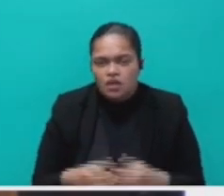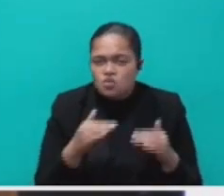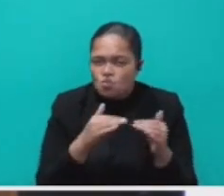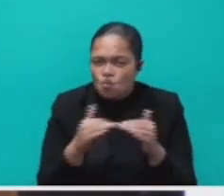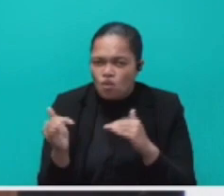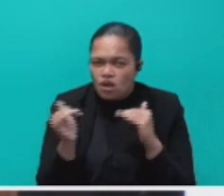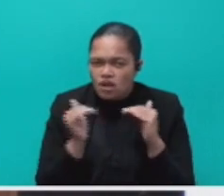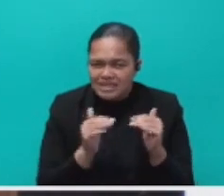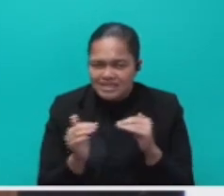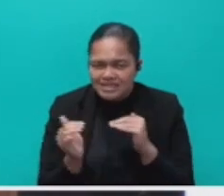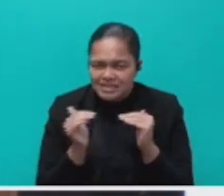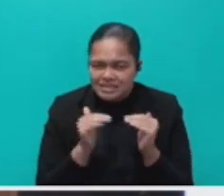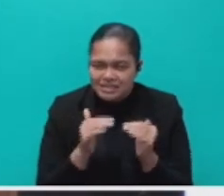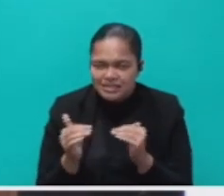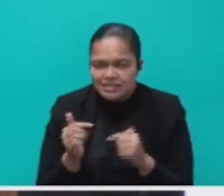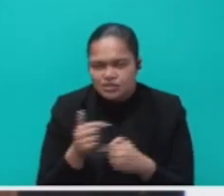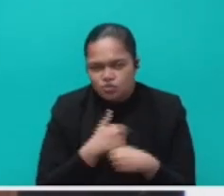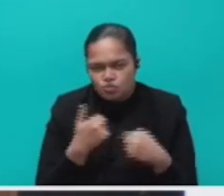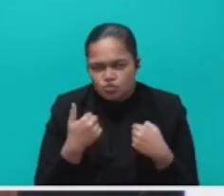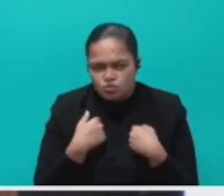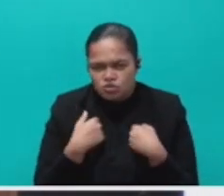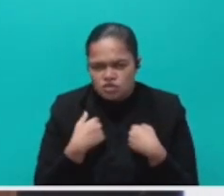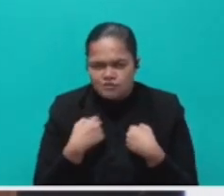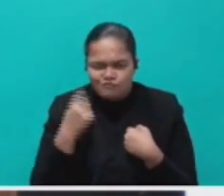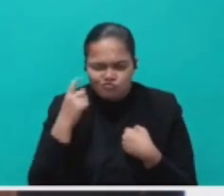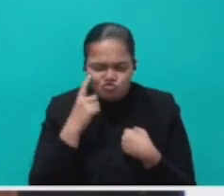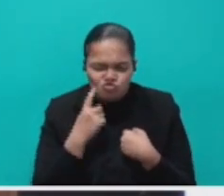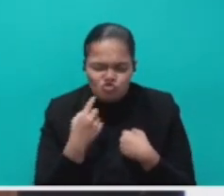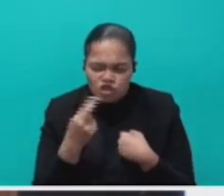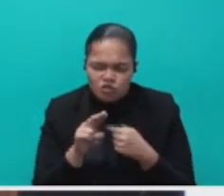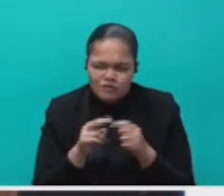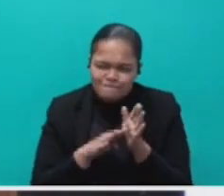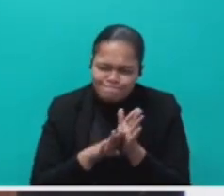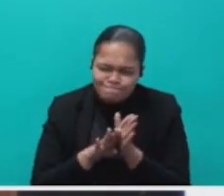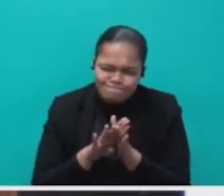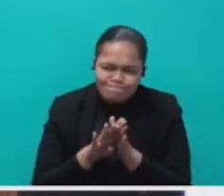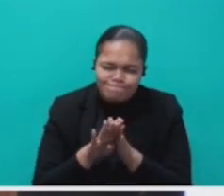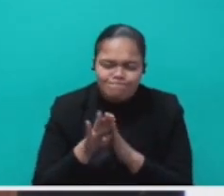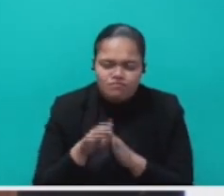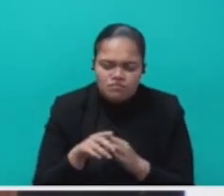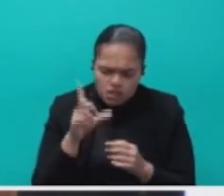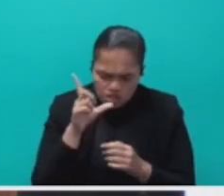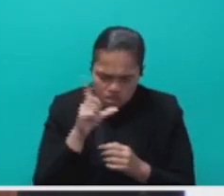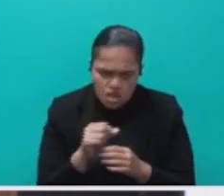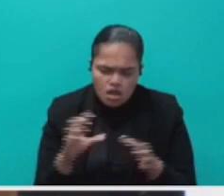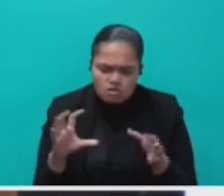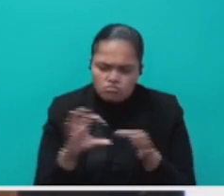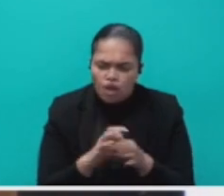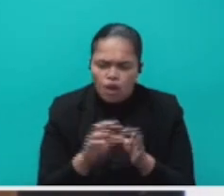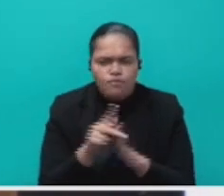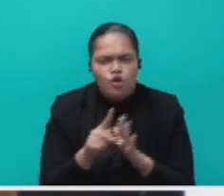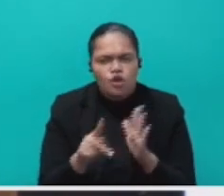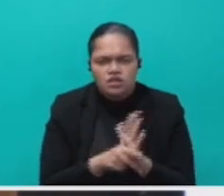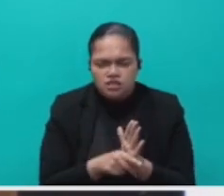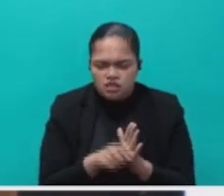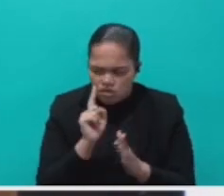Equality that we strive for can be dealt with policies that